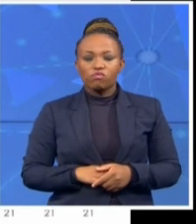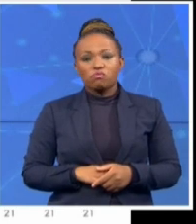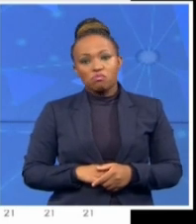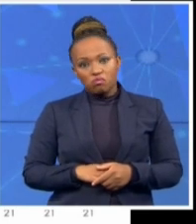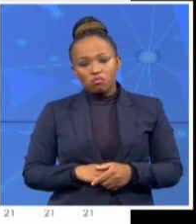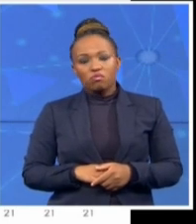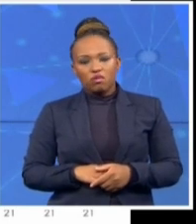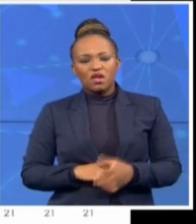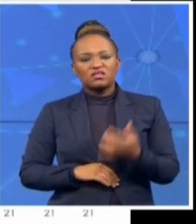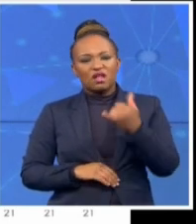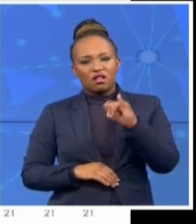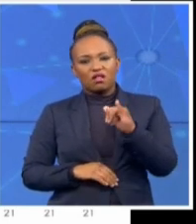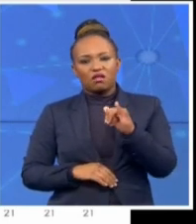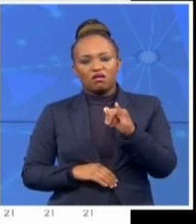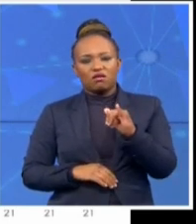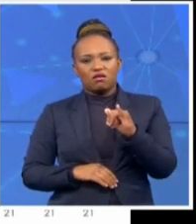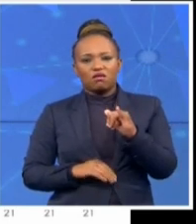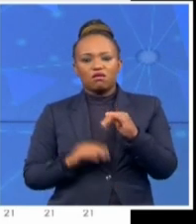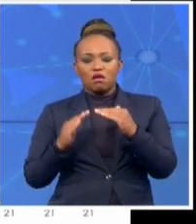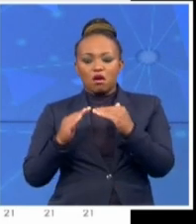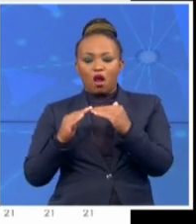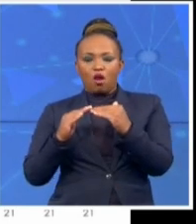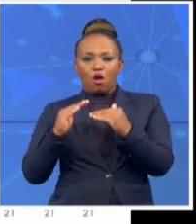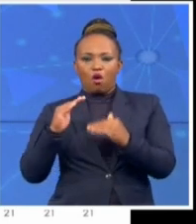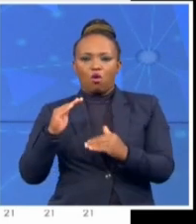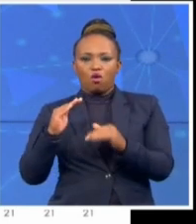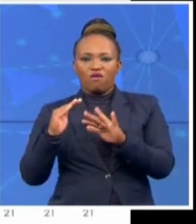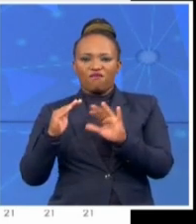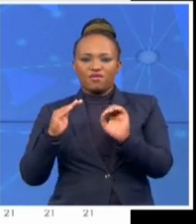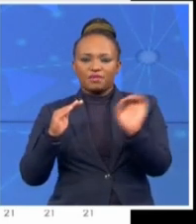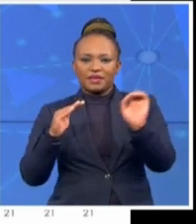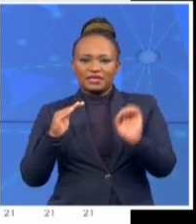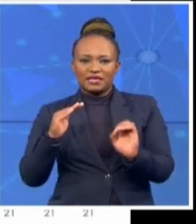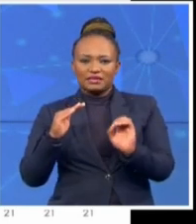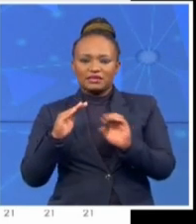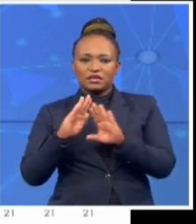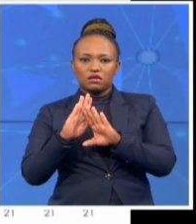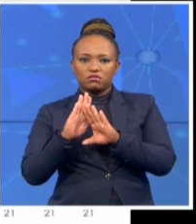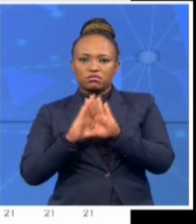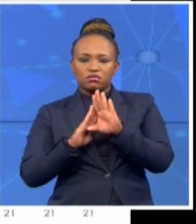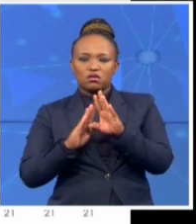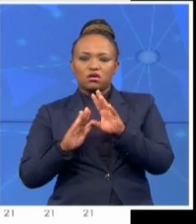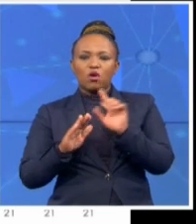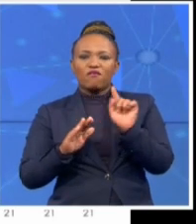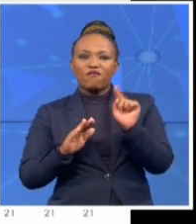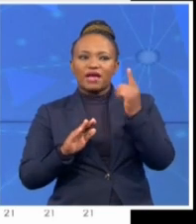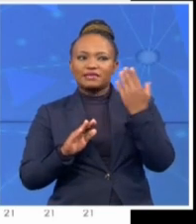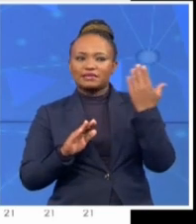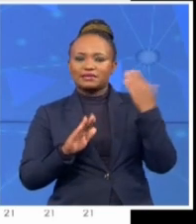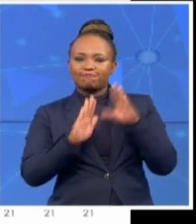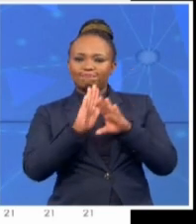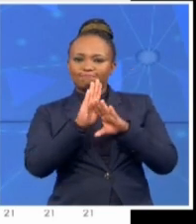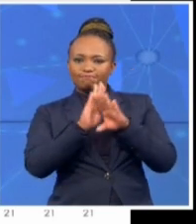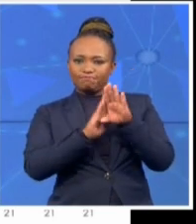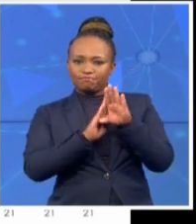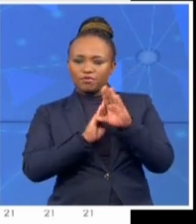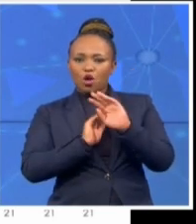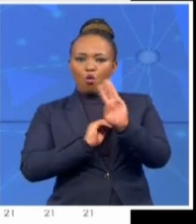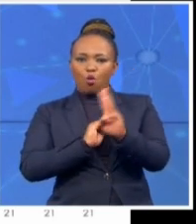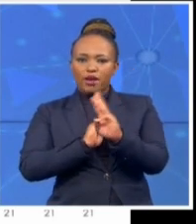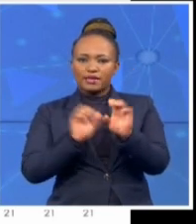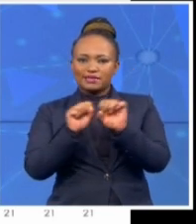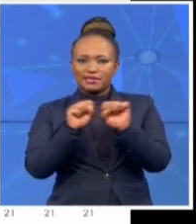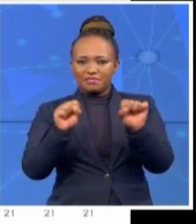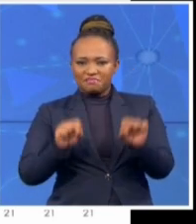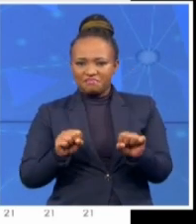the 50% increase we needed for our first wave trigger, our first warning system trigger. So if we compare this to the third